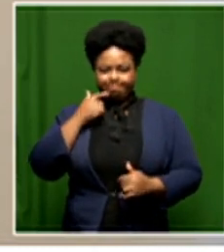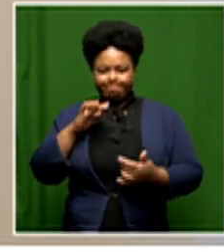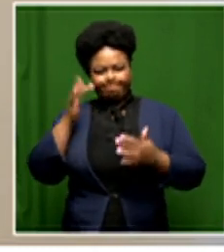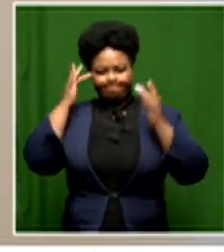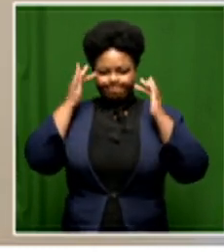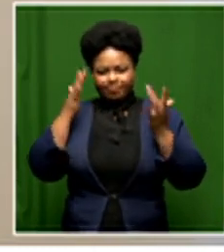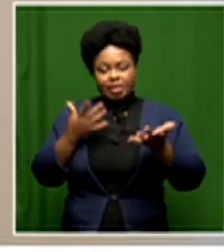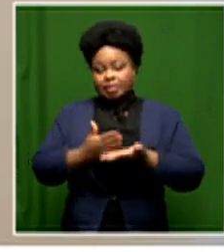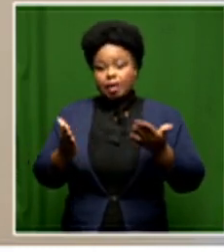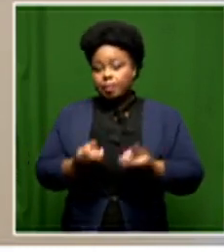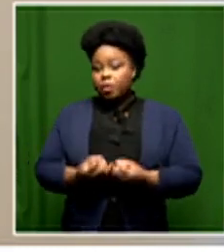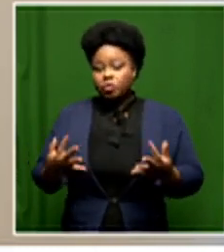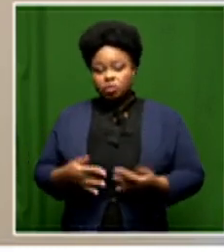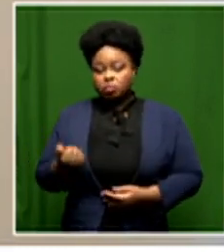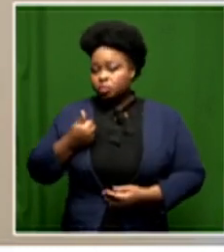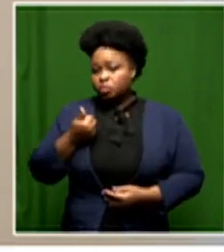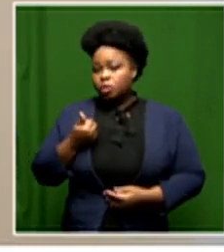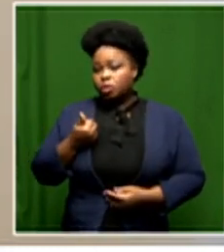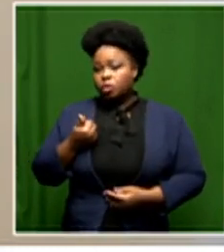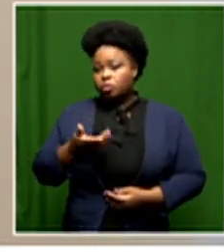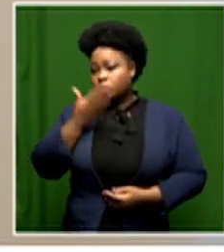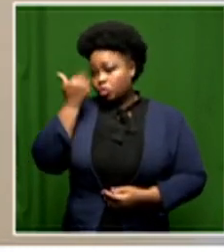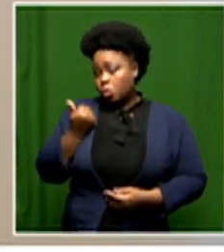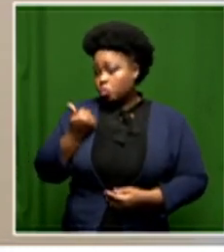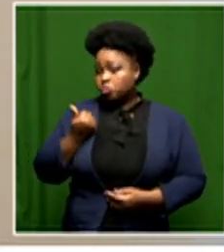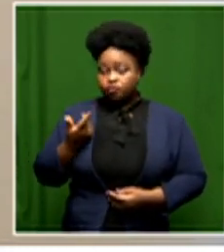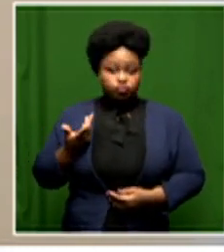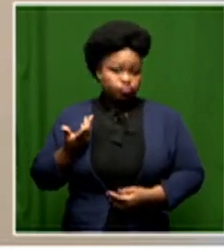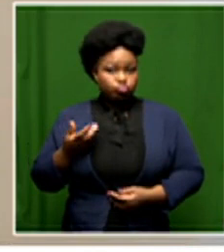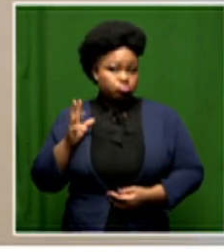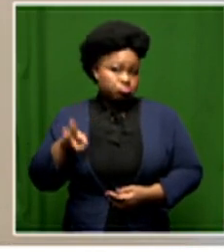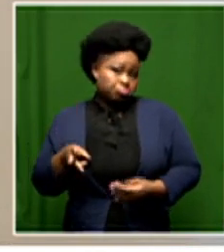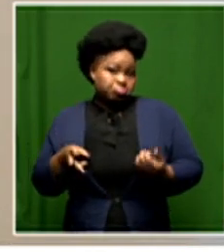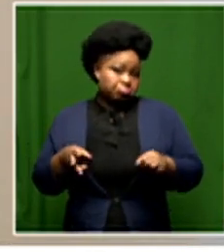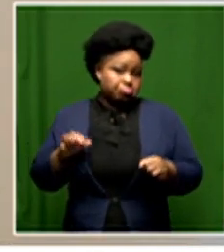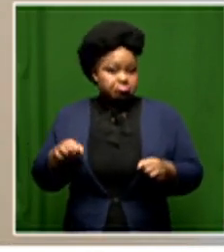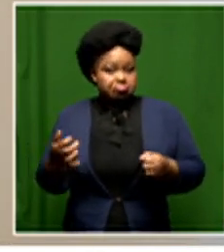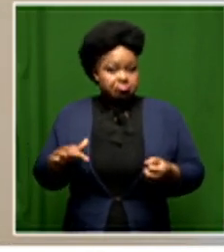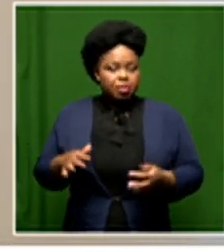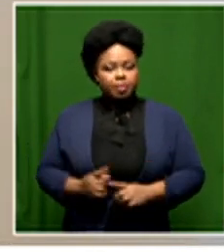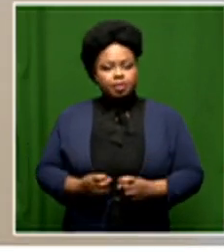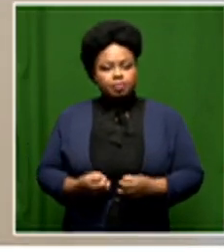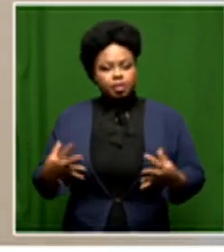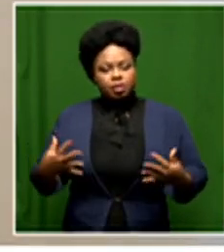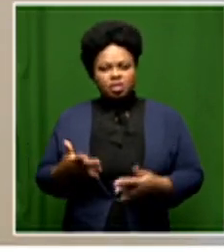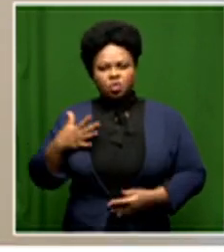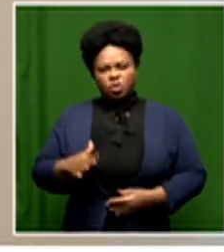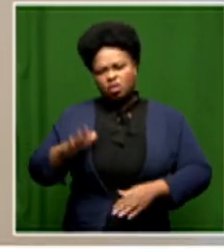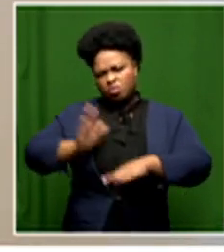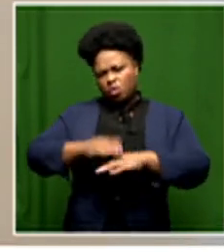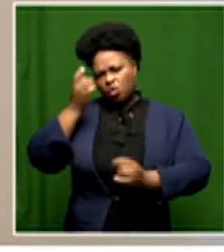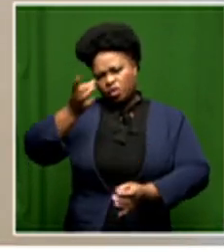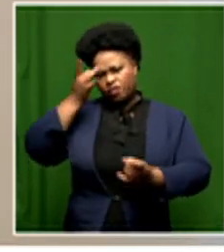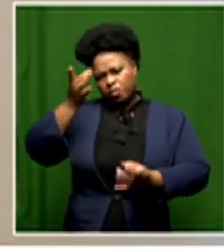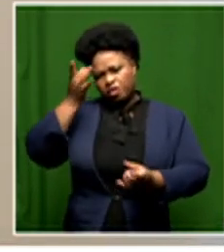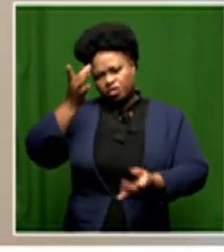particularly amongst those who don't know if they will take the vaccine, there was a real demand for more information. So people